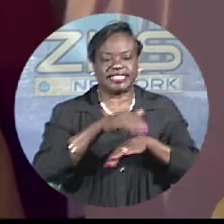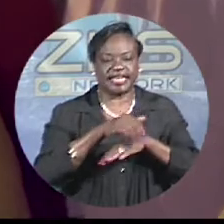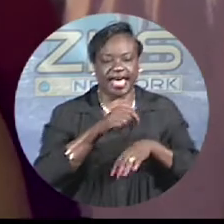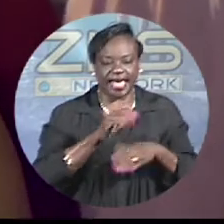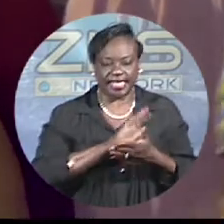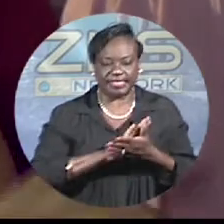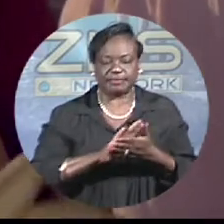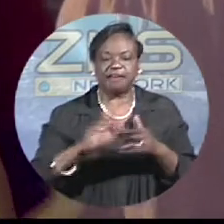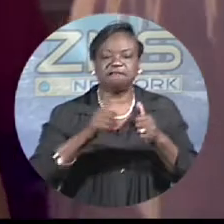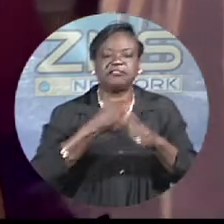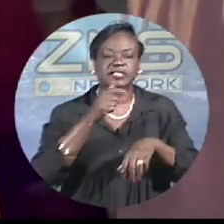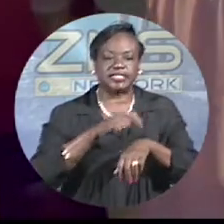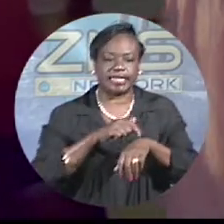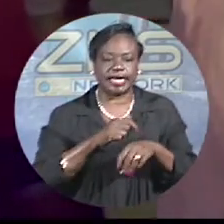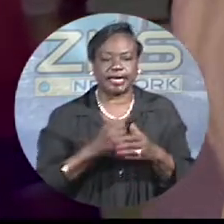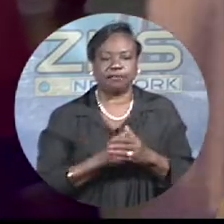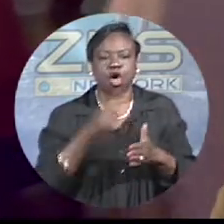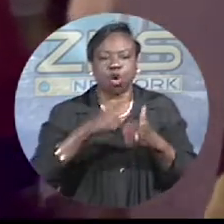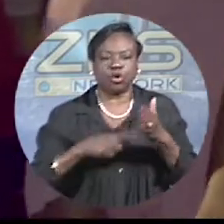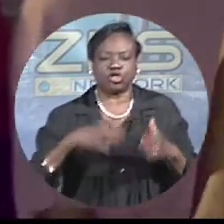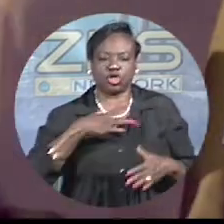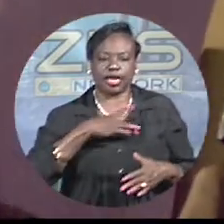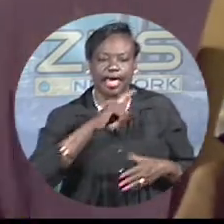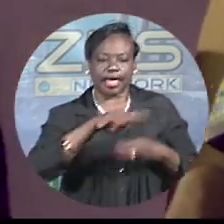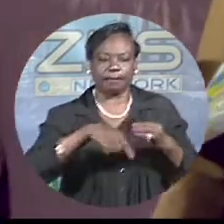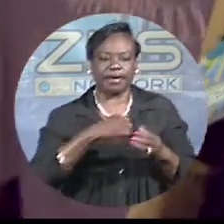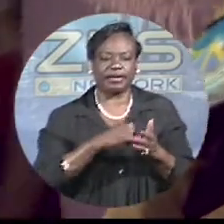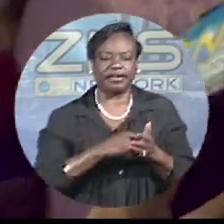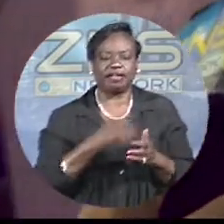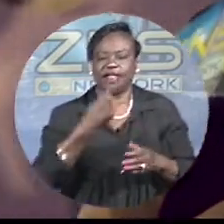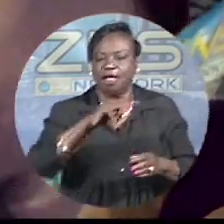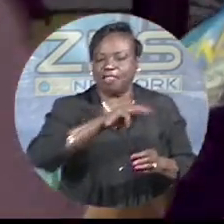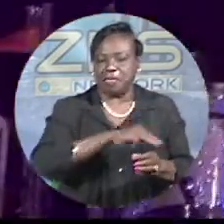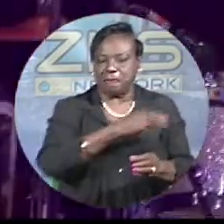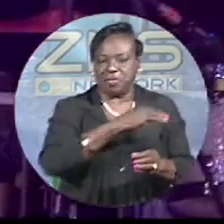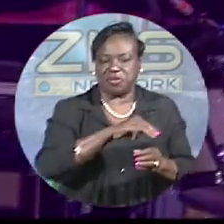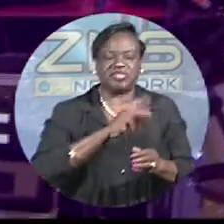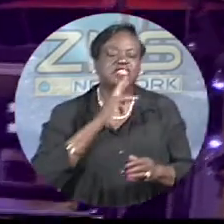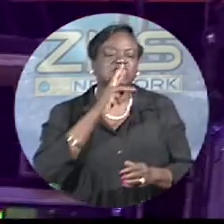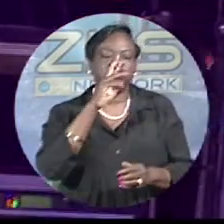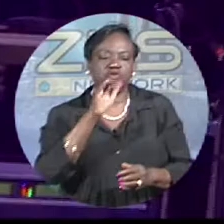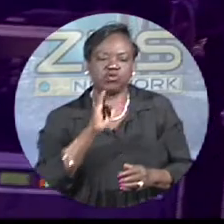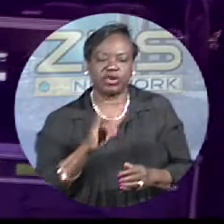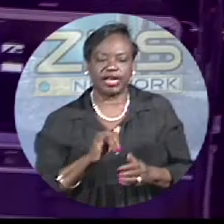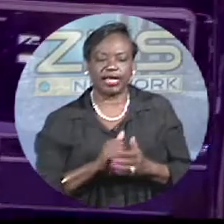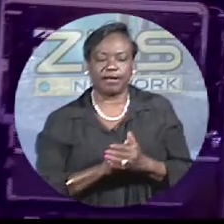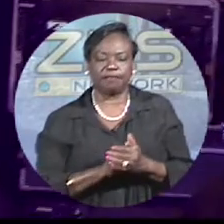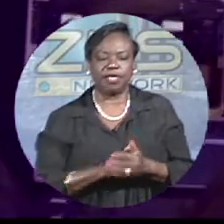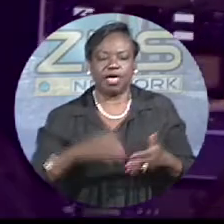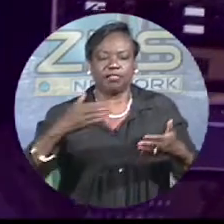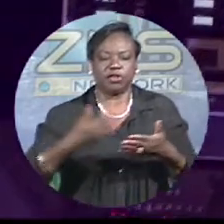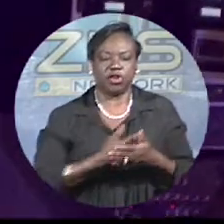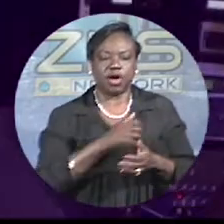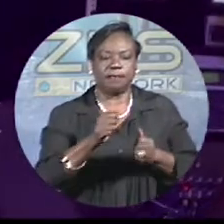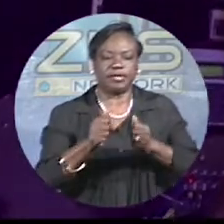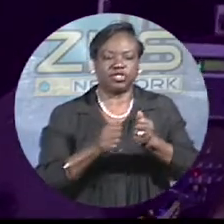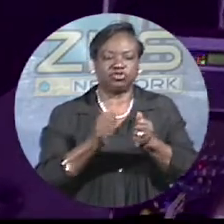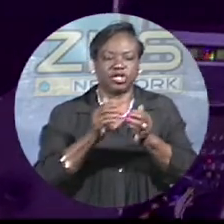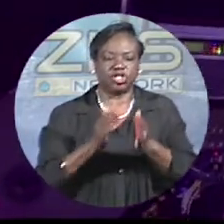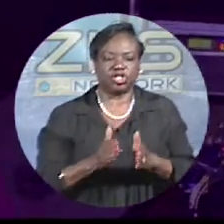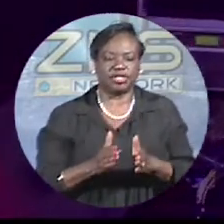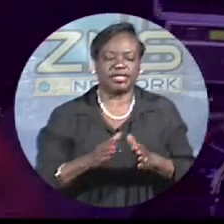time. What do you like most about it? The music, really. Now, with a new administration taking over next year,